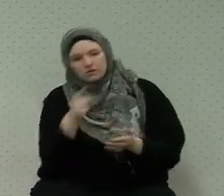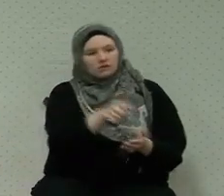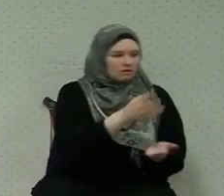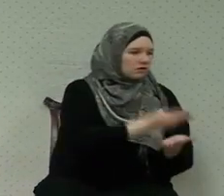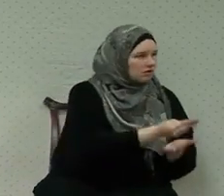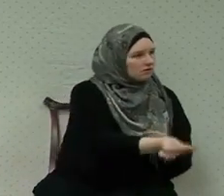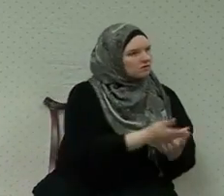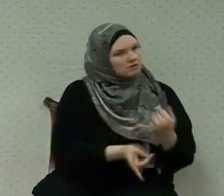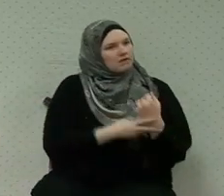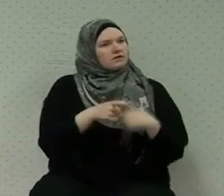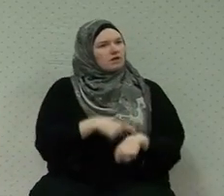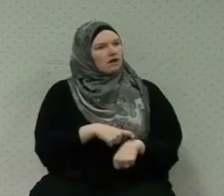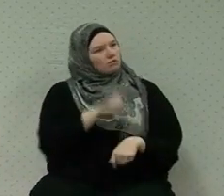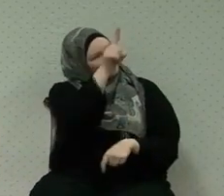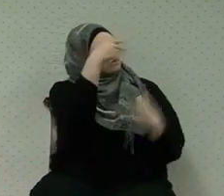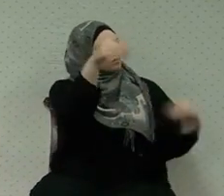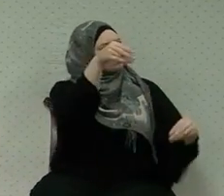a place that saves you time.